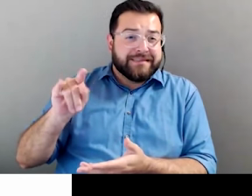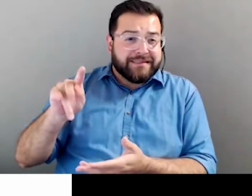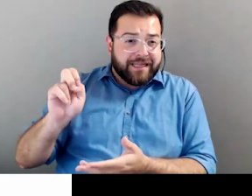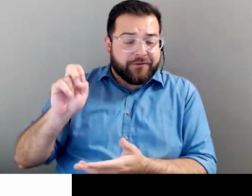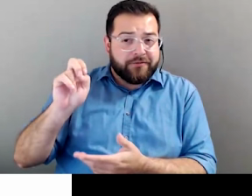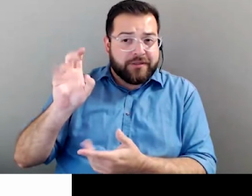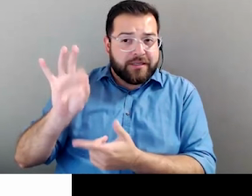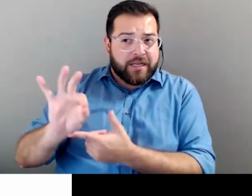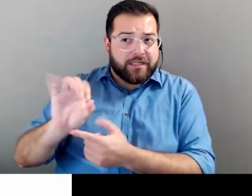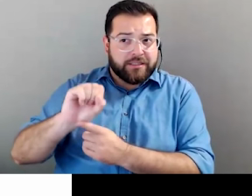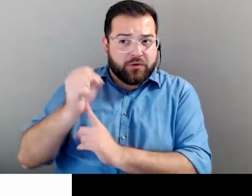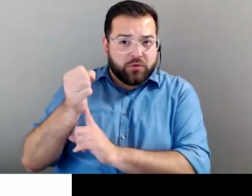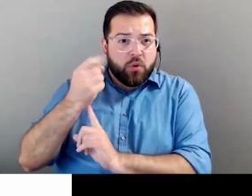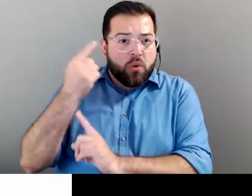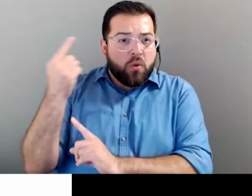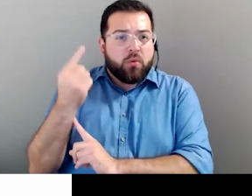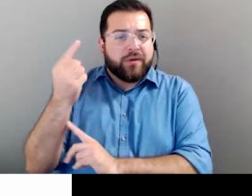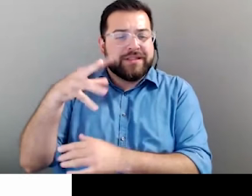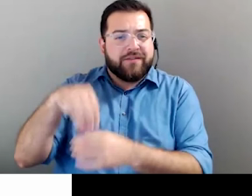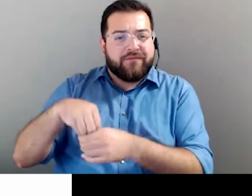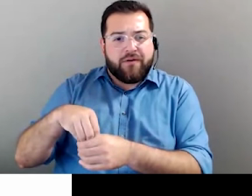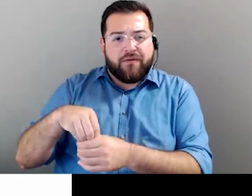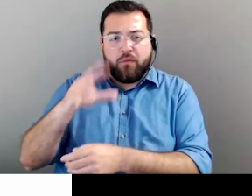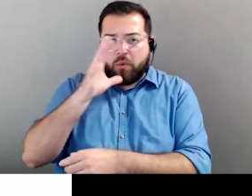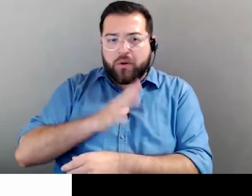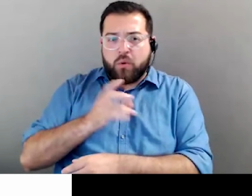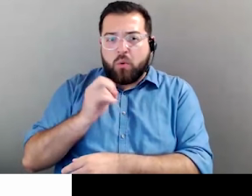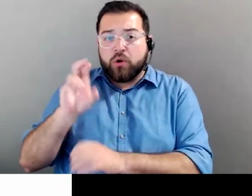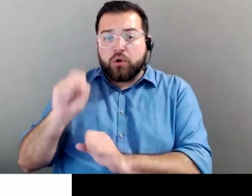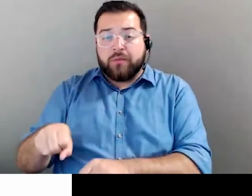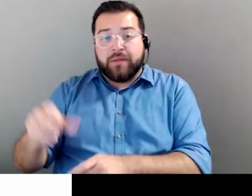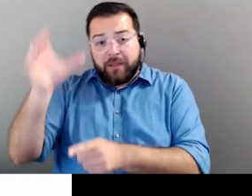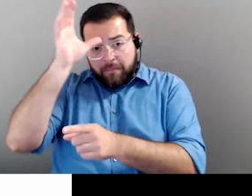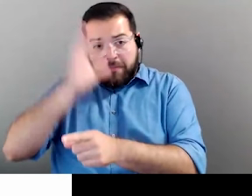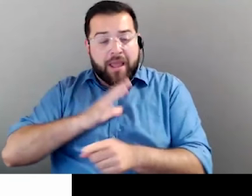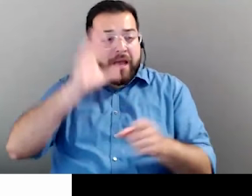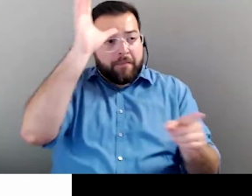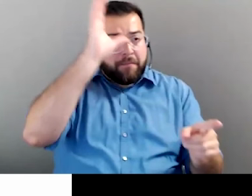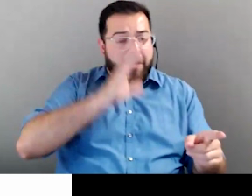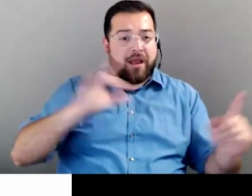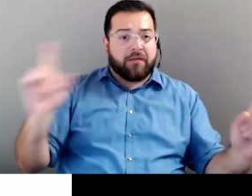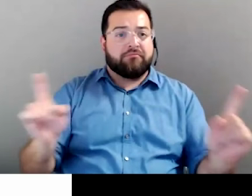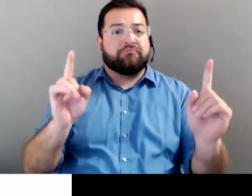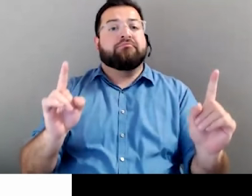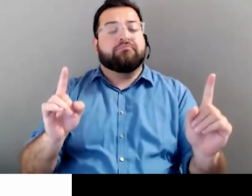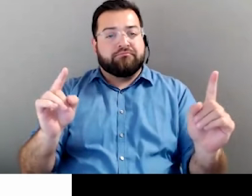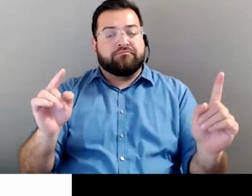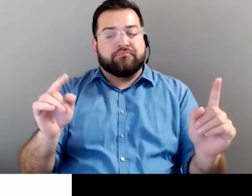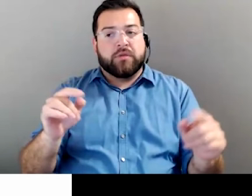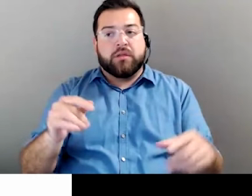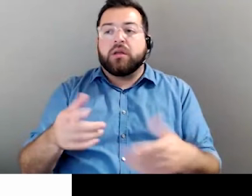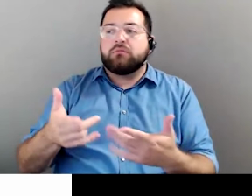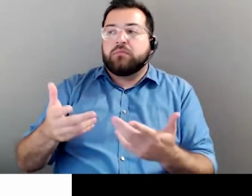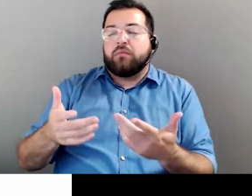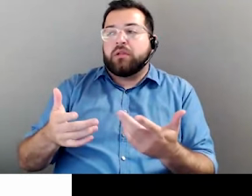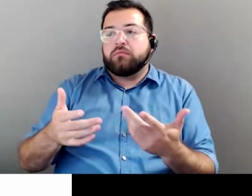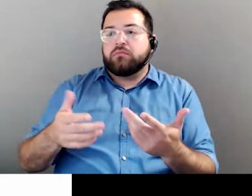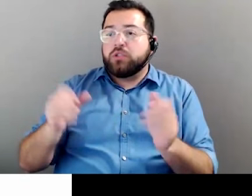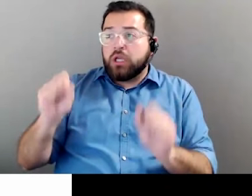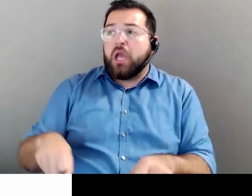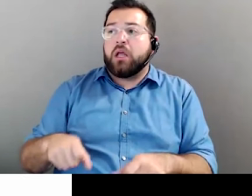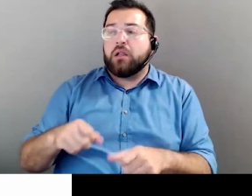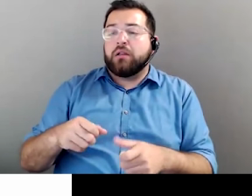scenarios, do they always involve women, or can it be a man against a man? Definitely. It's just if it's based off of your gender, like if